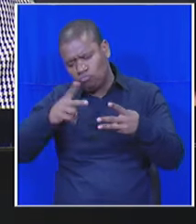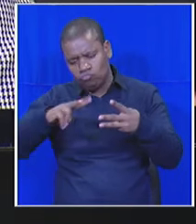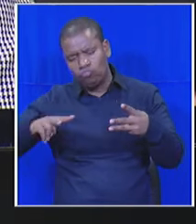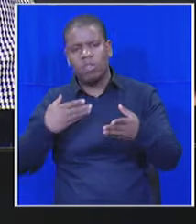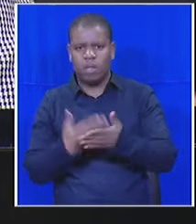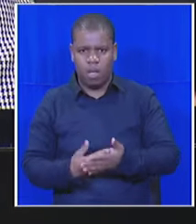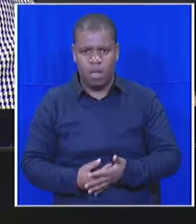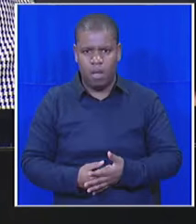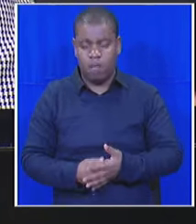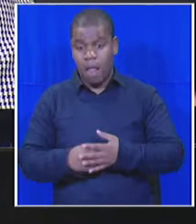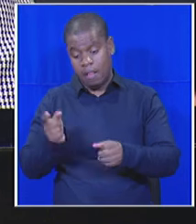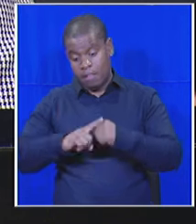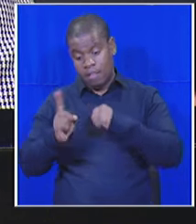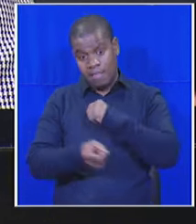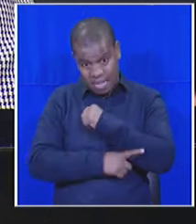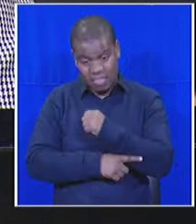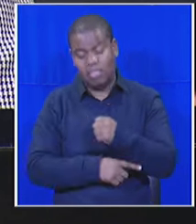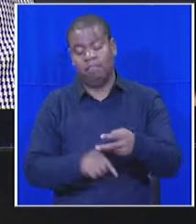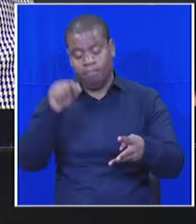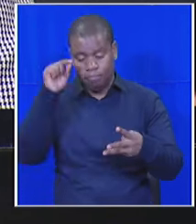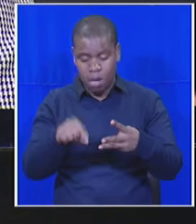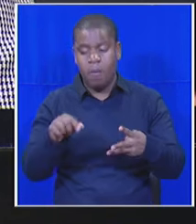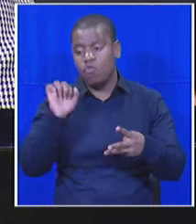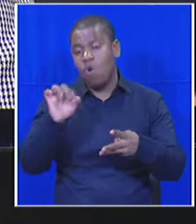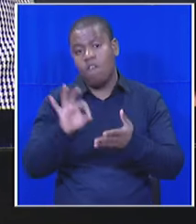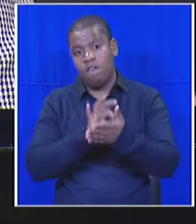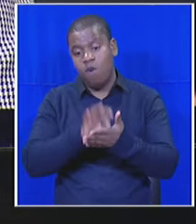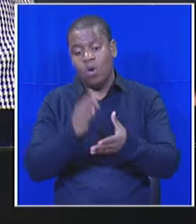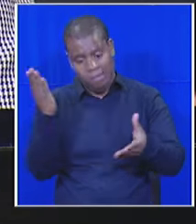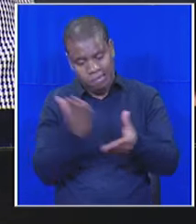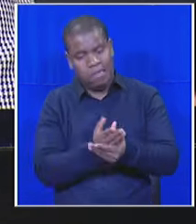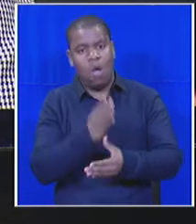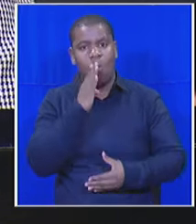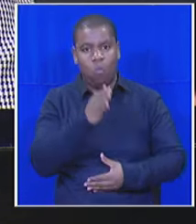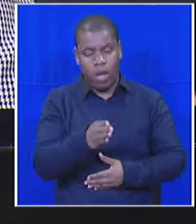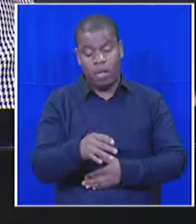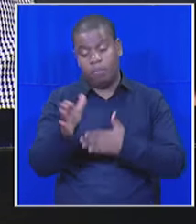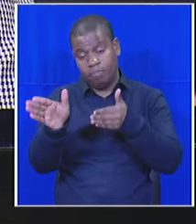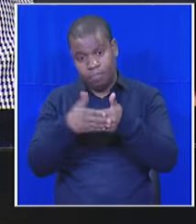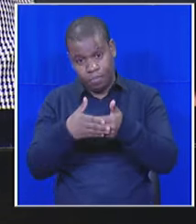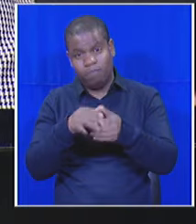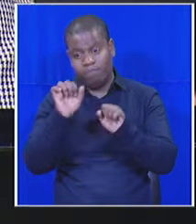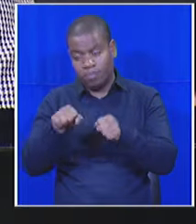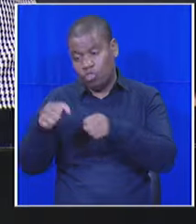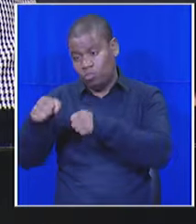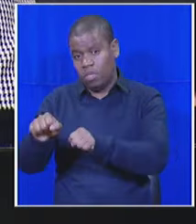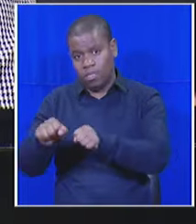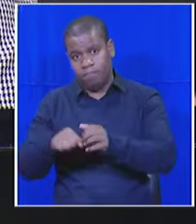The last button pressed will be recorded as the member's vote when voting session is closed by the